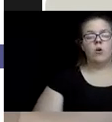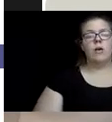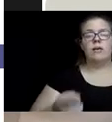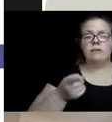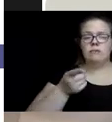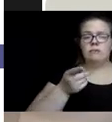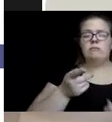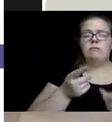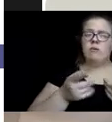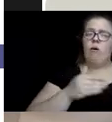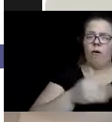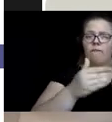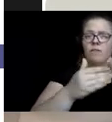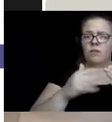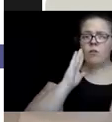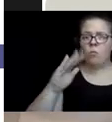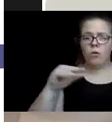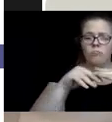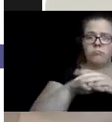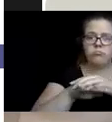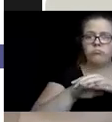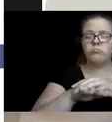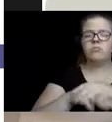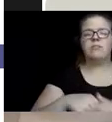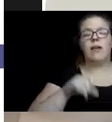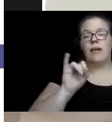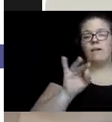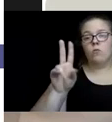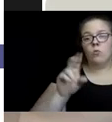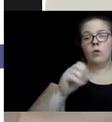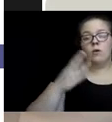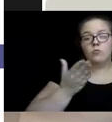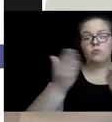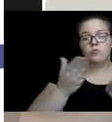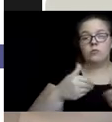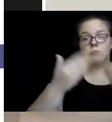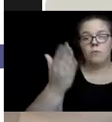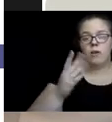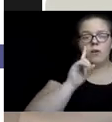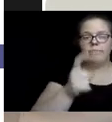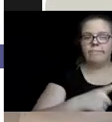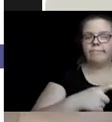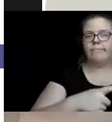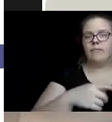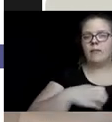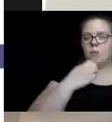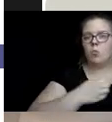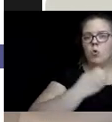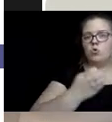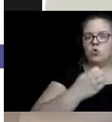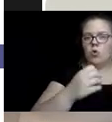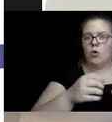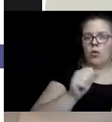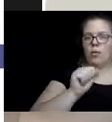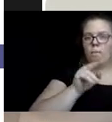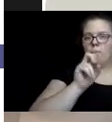other. If you as a service provider identify emotional abuse, I'd say dig a little deeper. You're likely going to